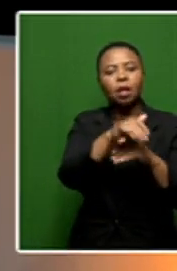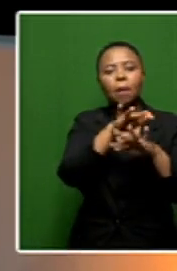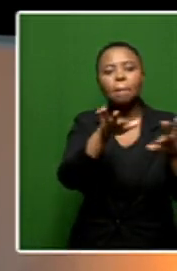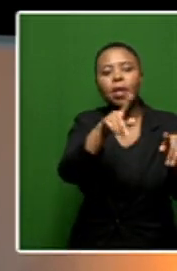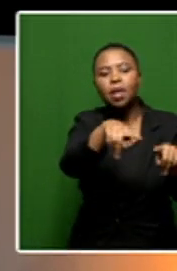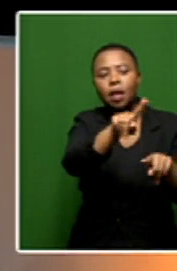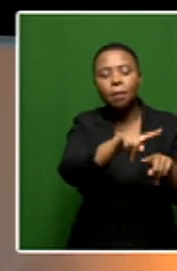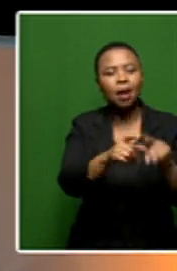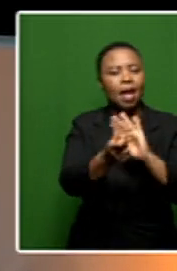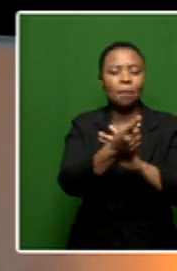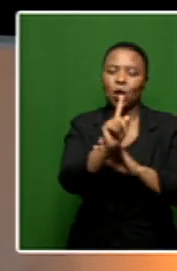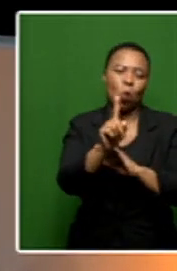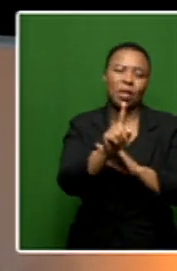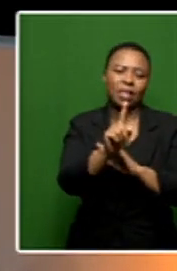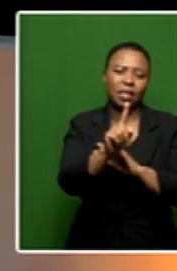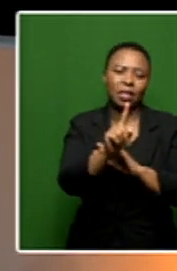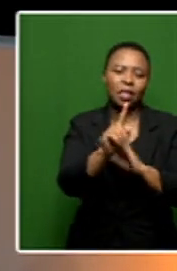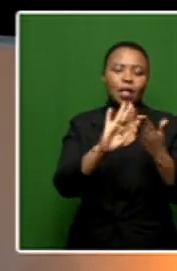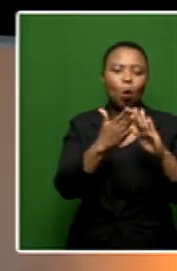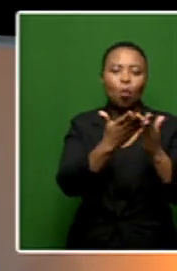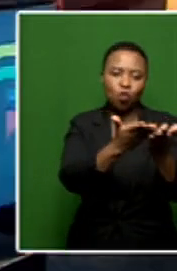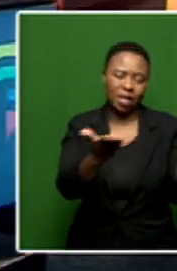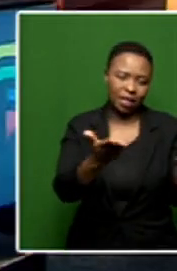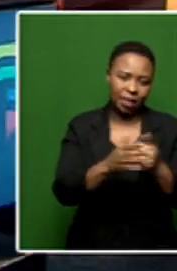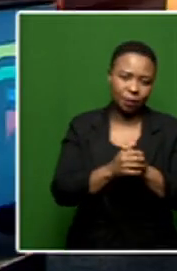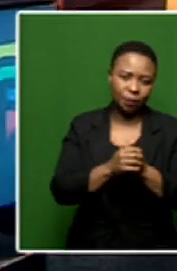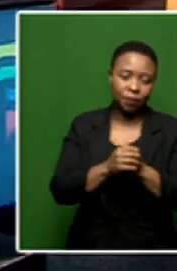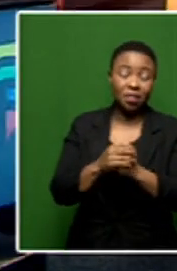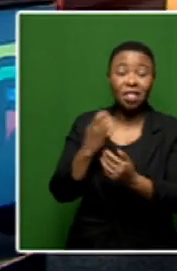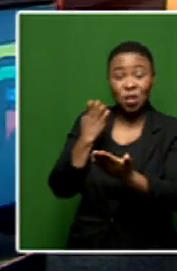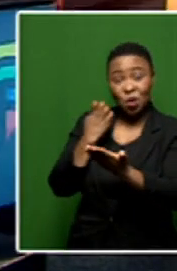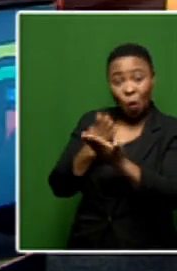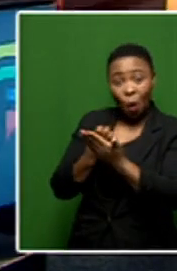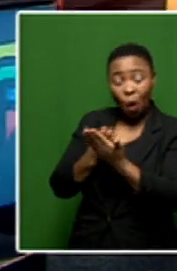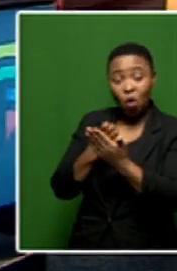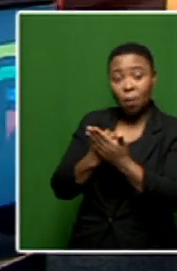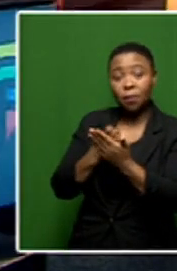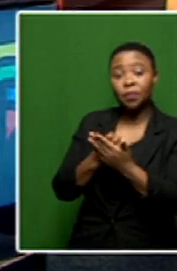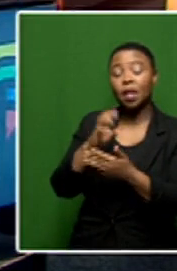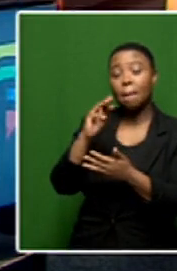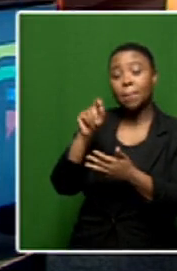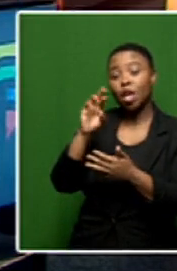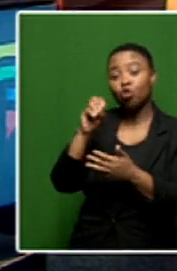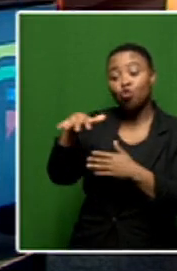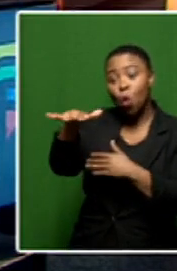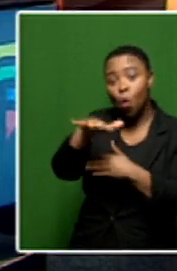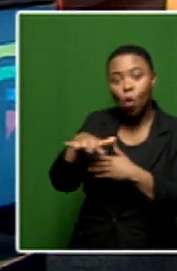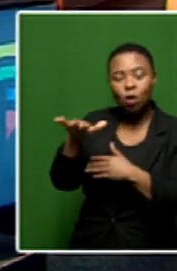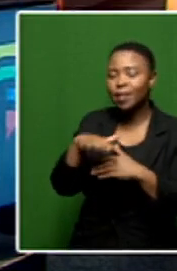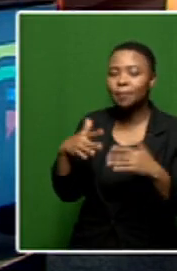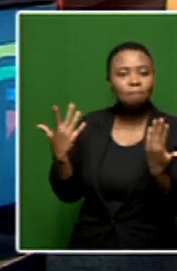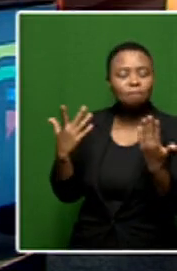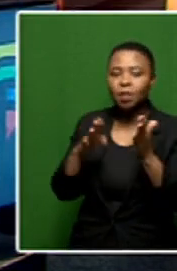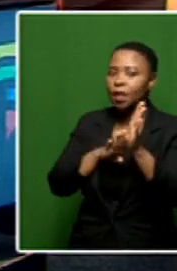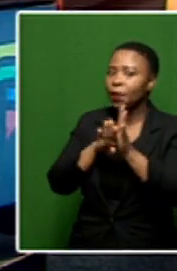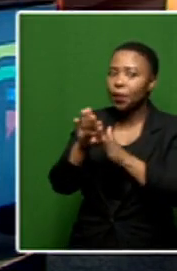people in those metropolitan areas. The economies of these metropolitan areas, I mean, you've seen some of